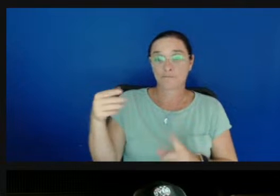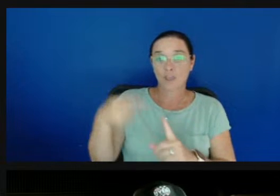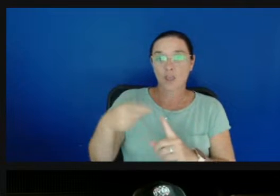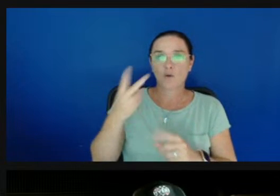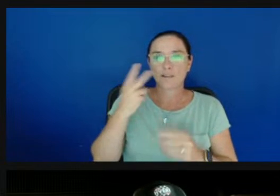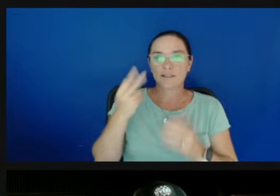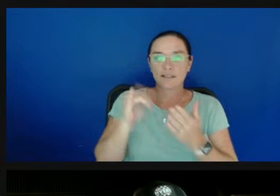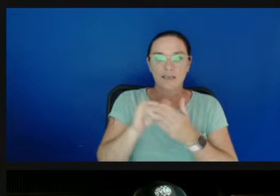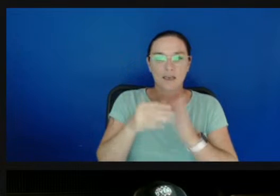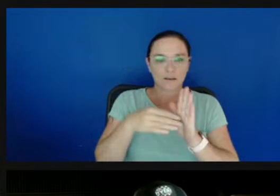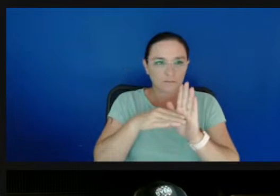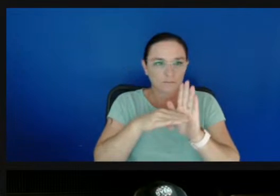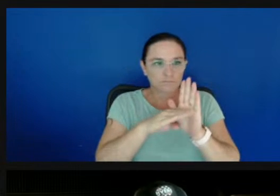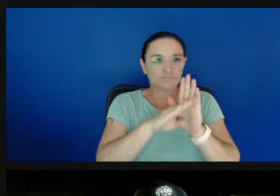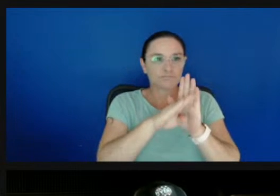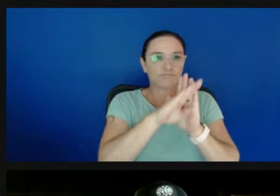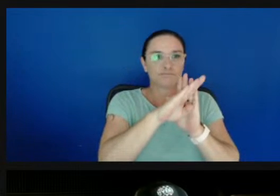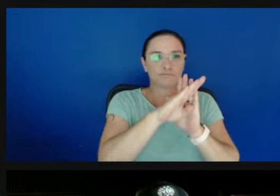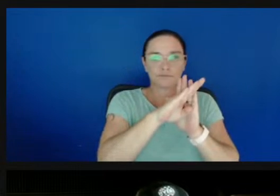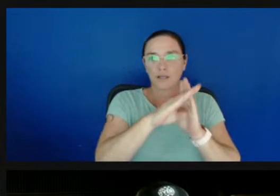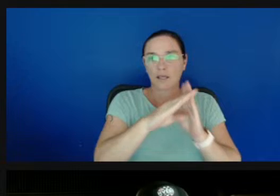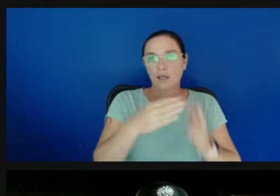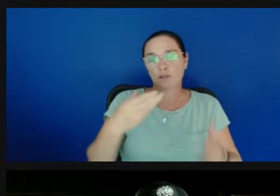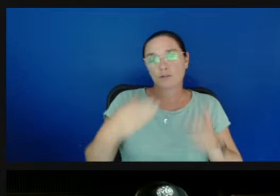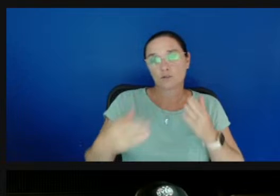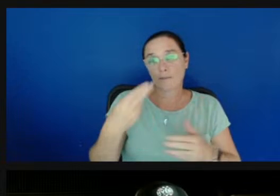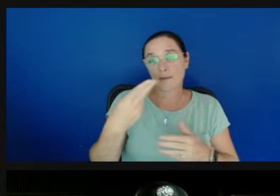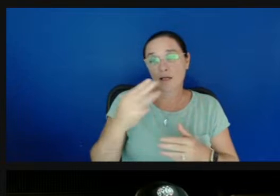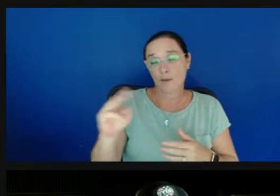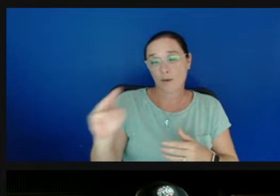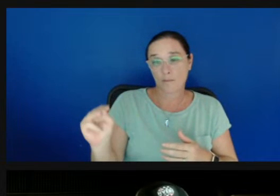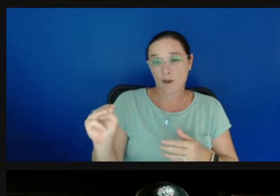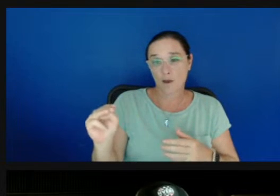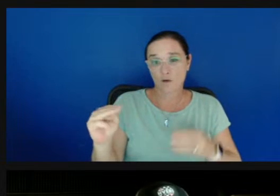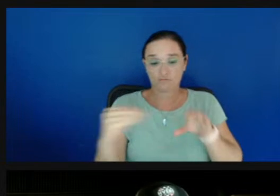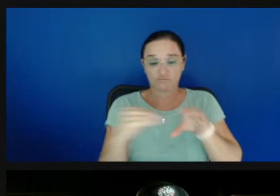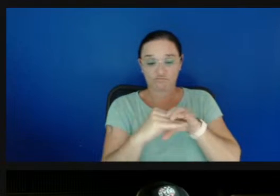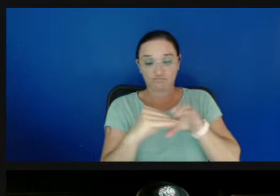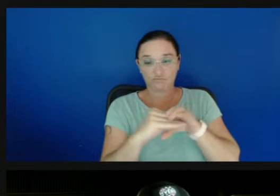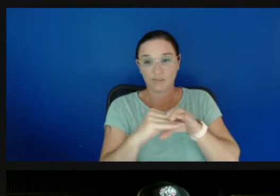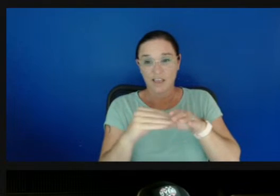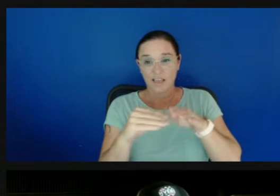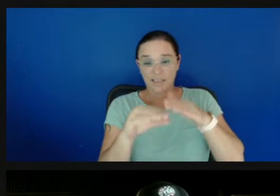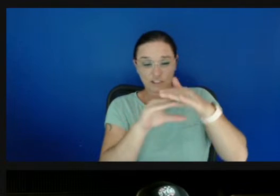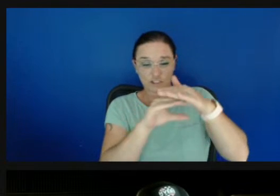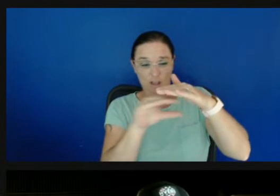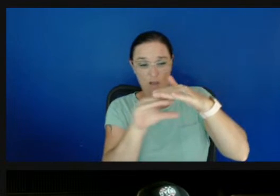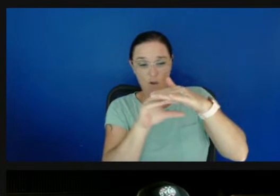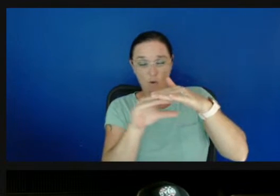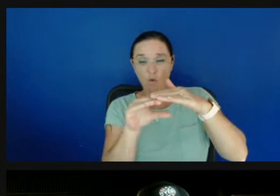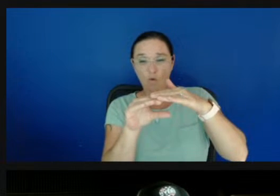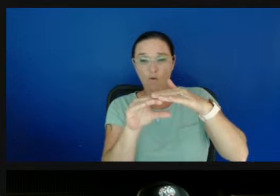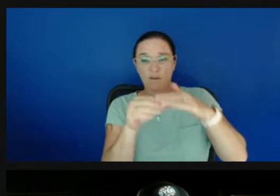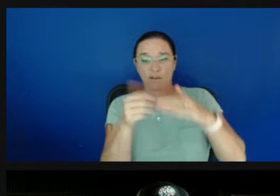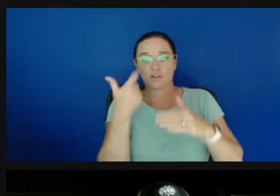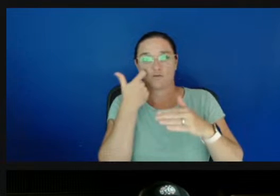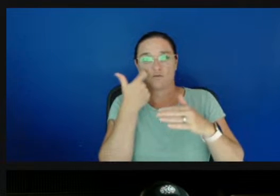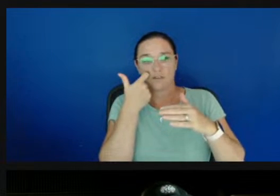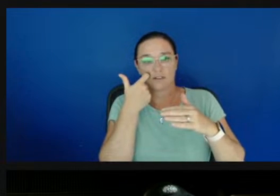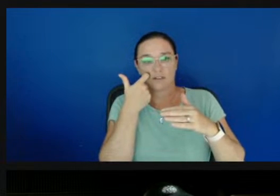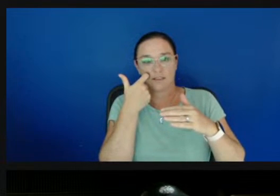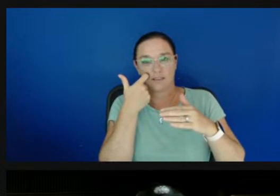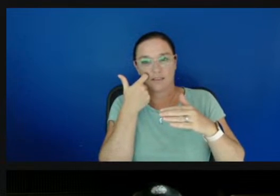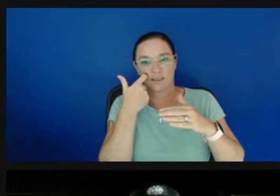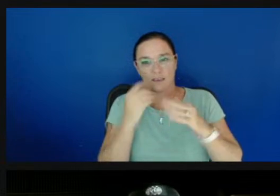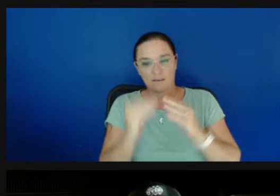on average. So perhaps the Hawaiʻi reservoir, shallow reservoir, is recently taking more of this